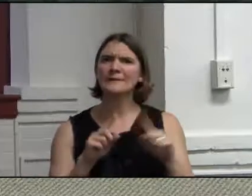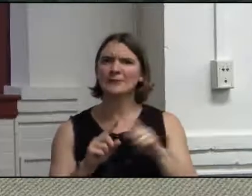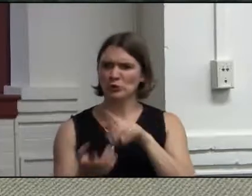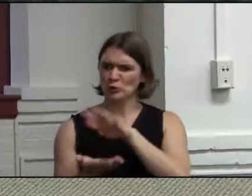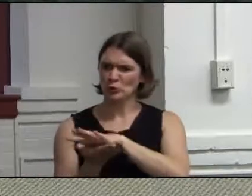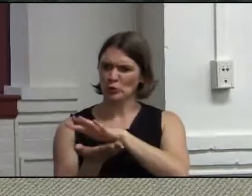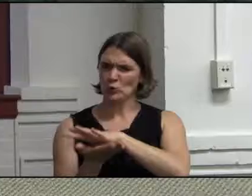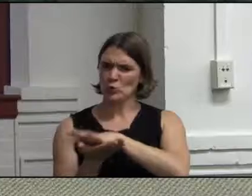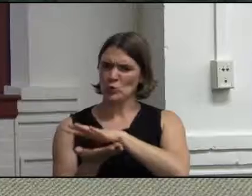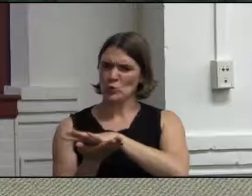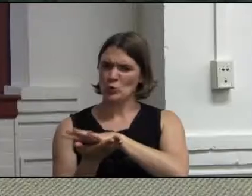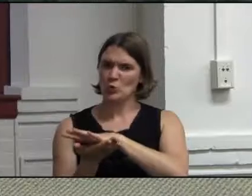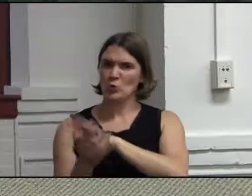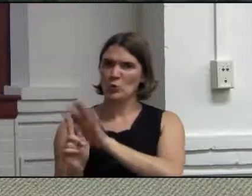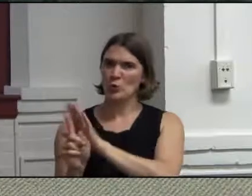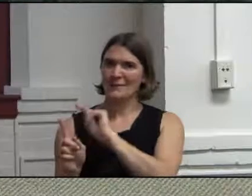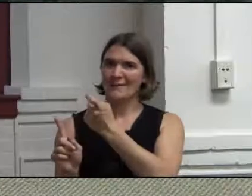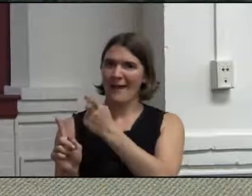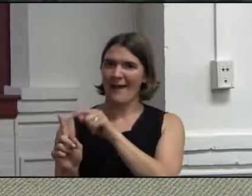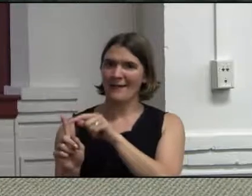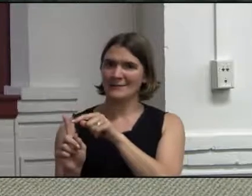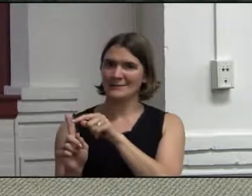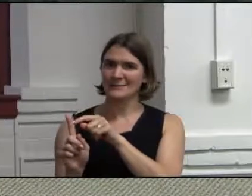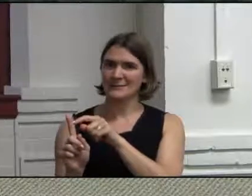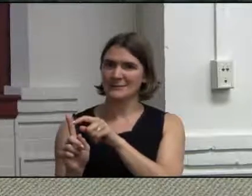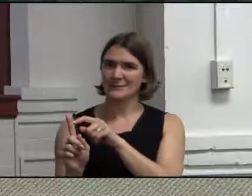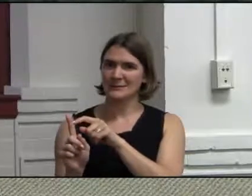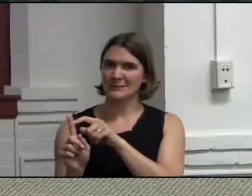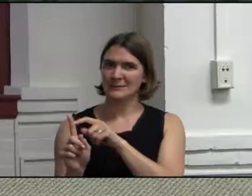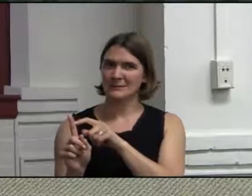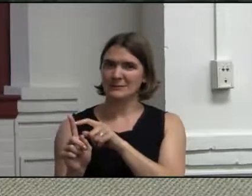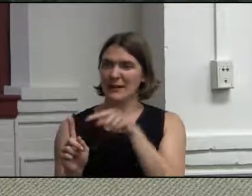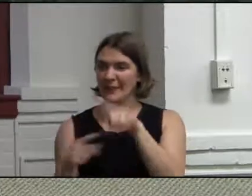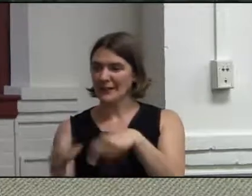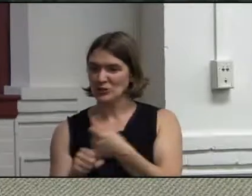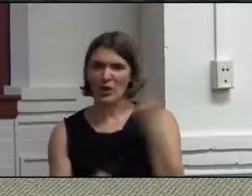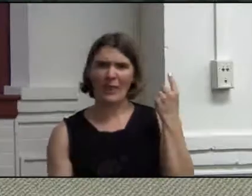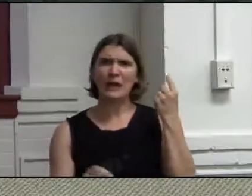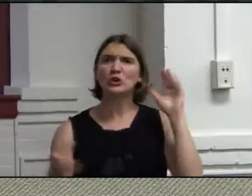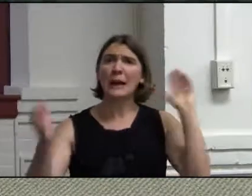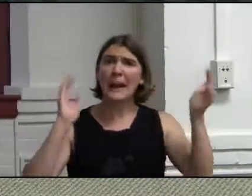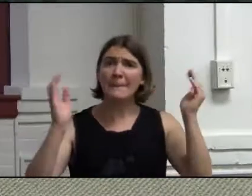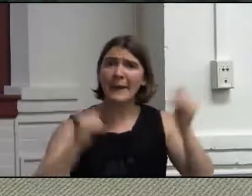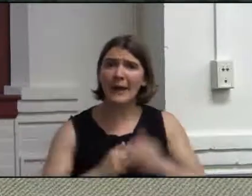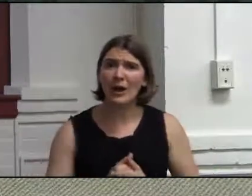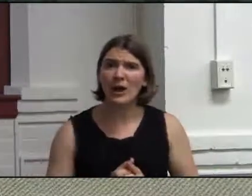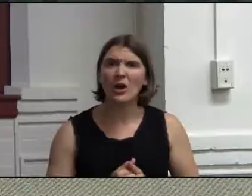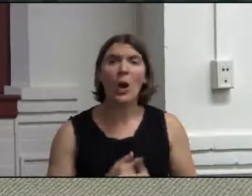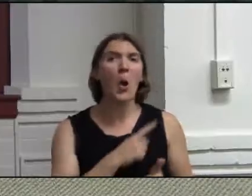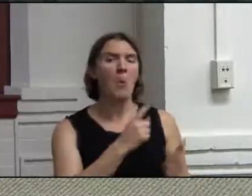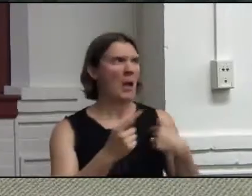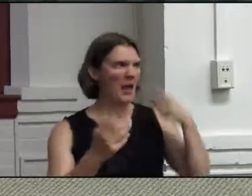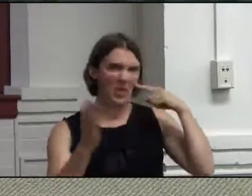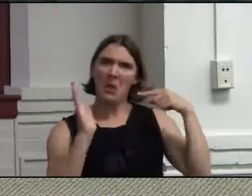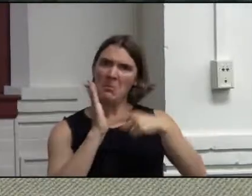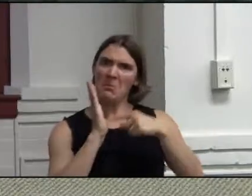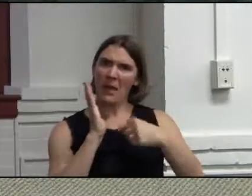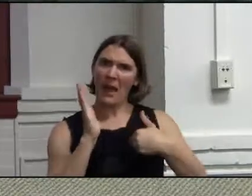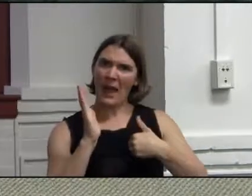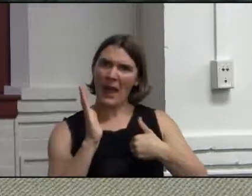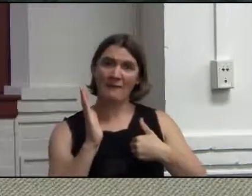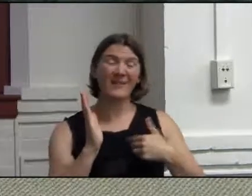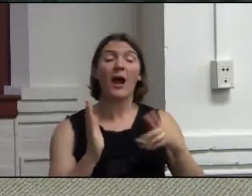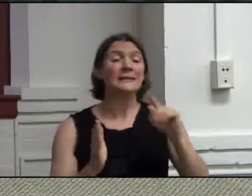school side between the previous year and this year. I don't know that we showed that, I'm sorry. Well-